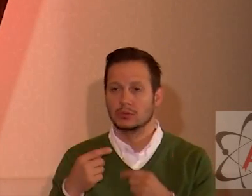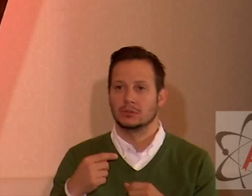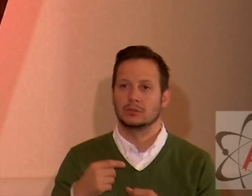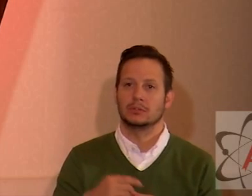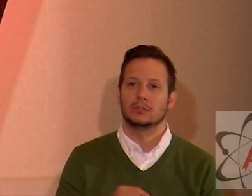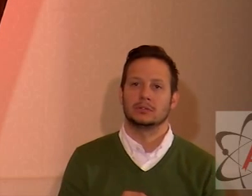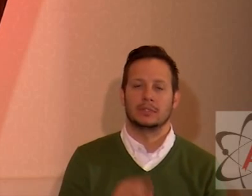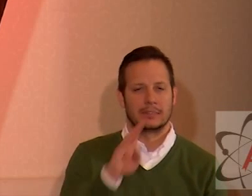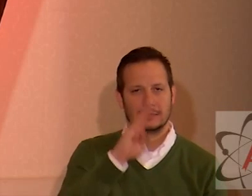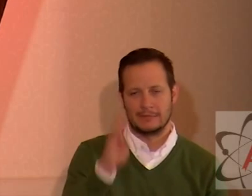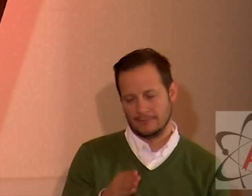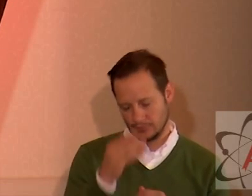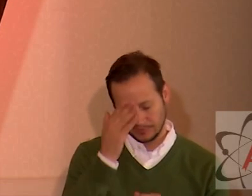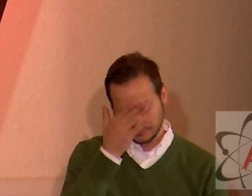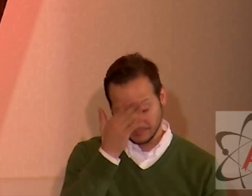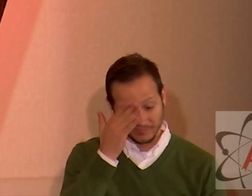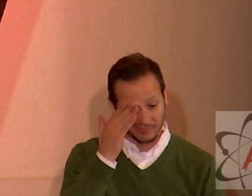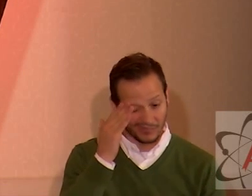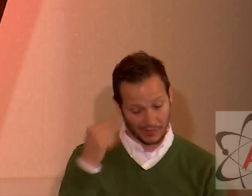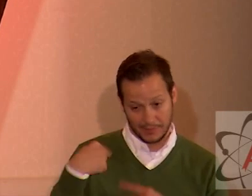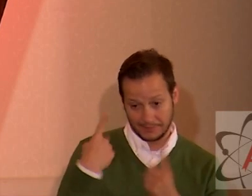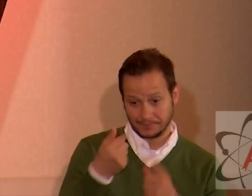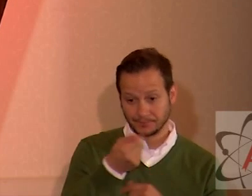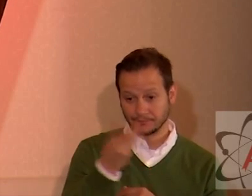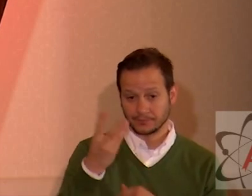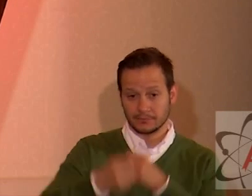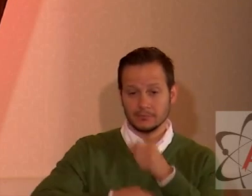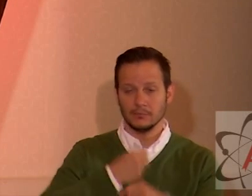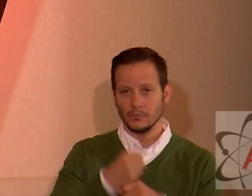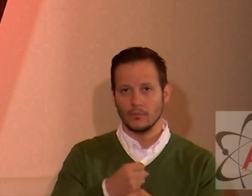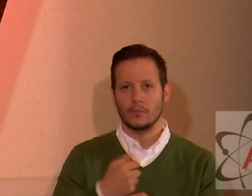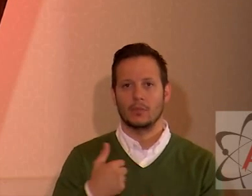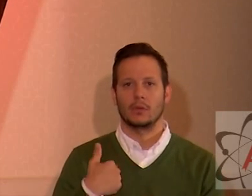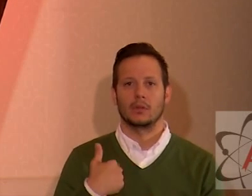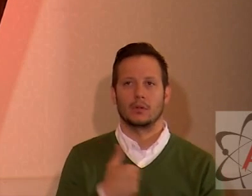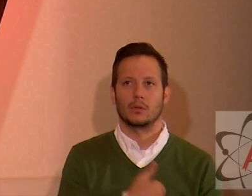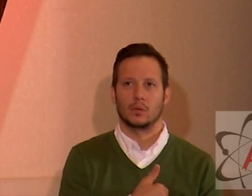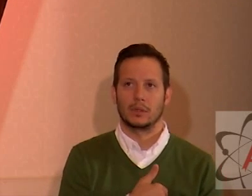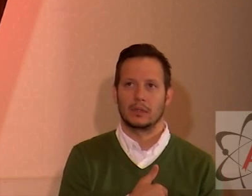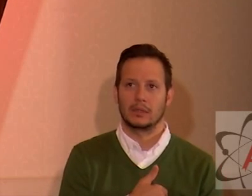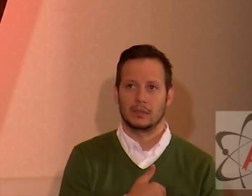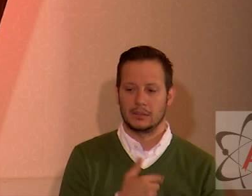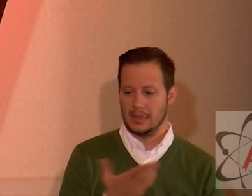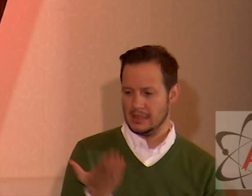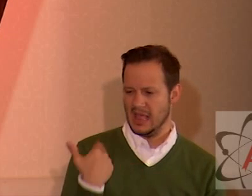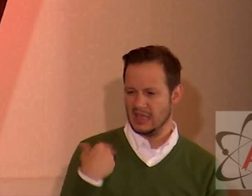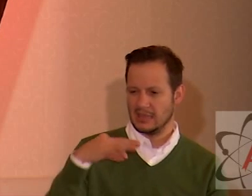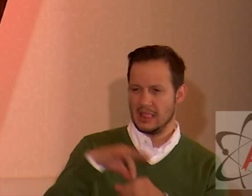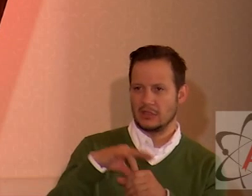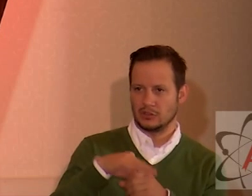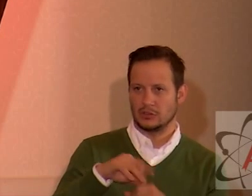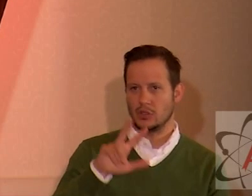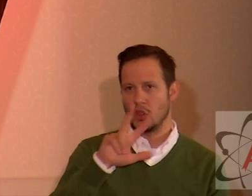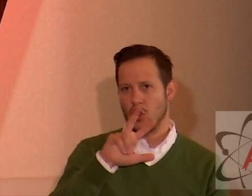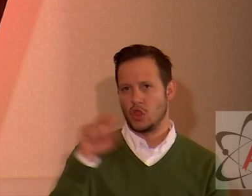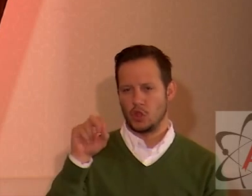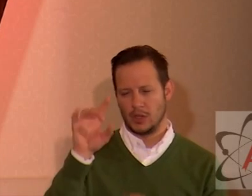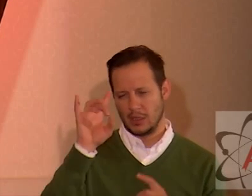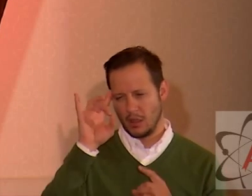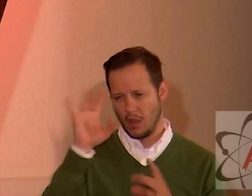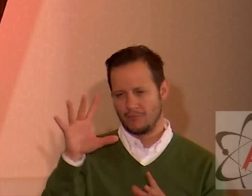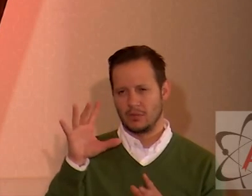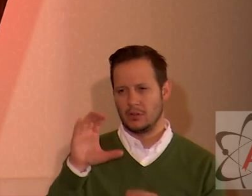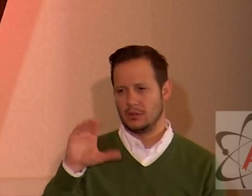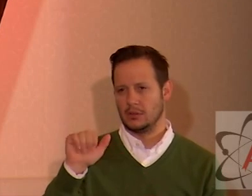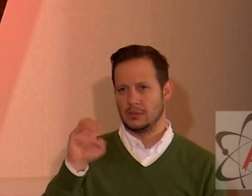all. Over the past few years, we have been reporting, in the last election cycle, about 30 egregious cases